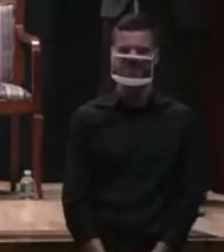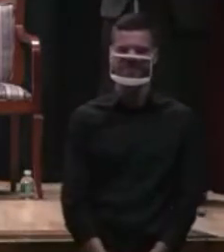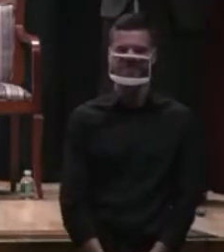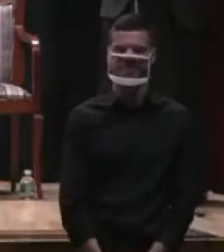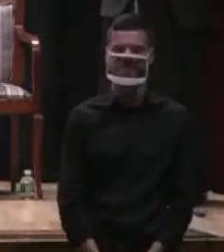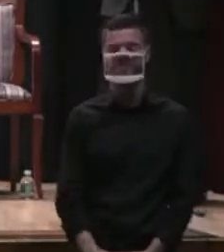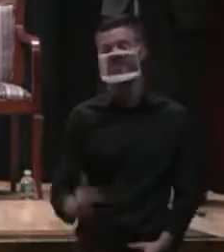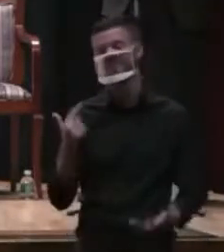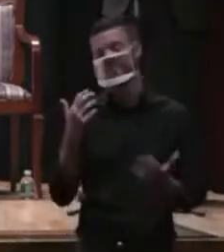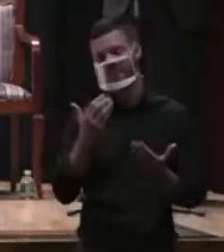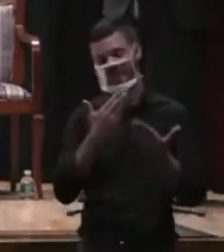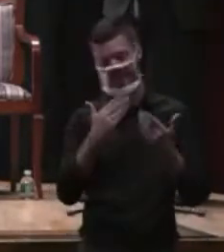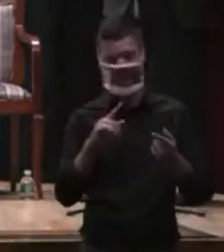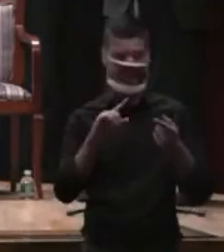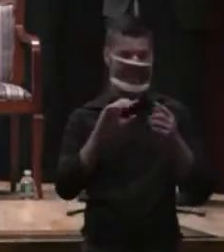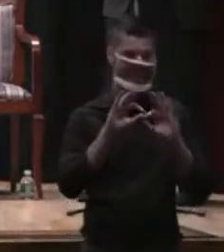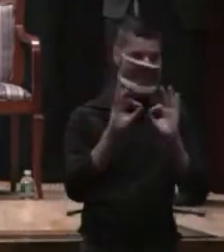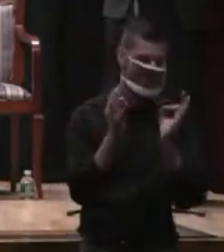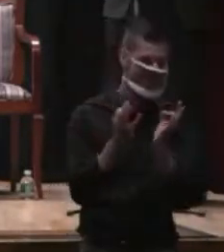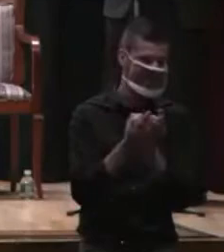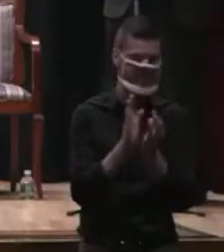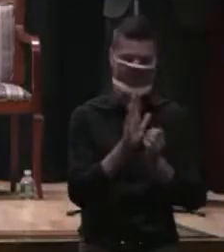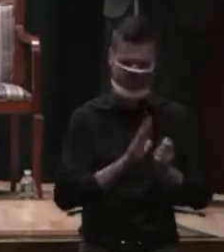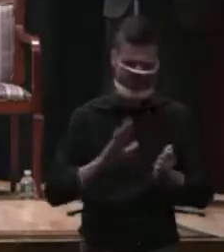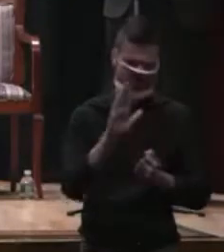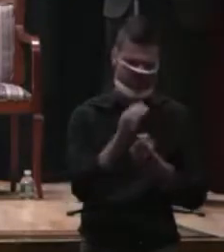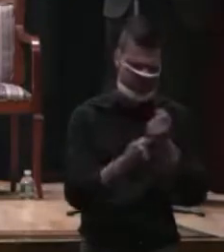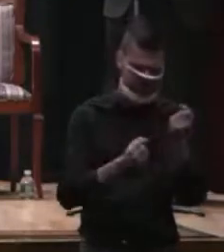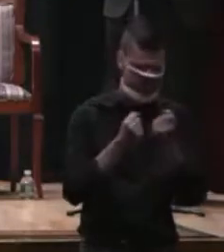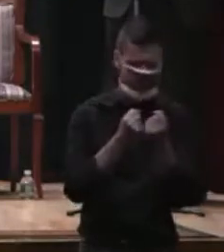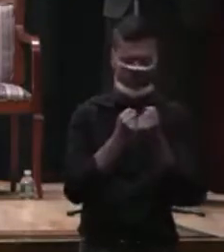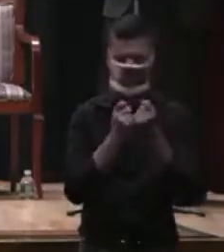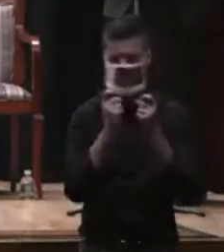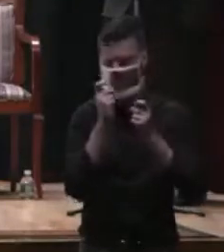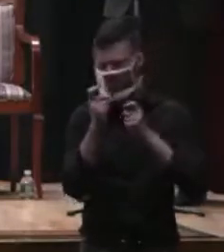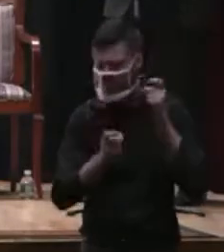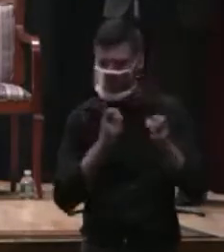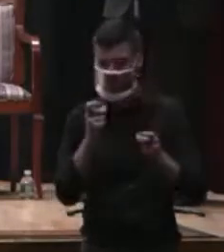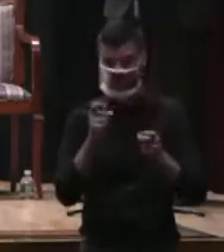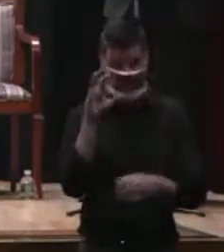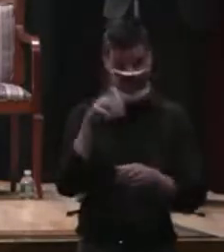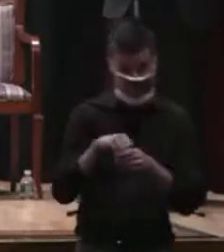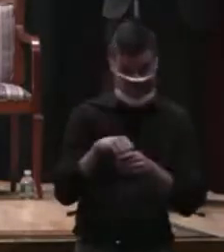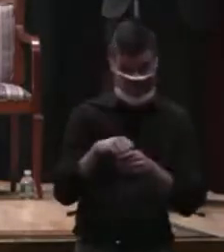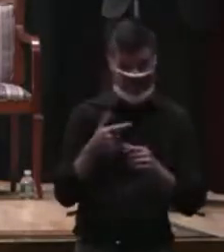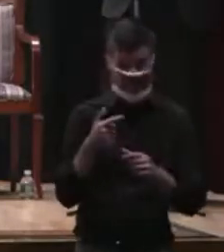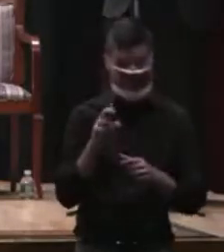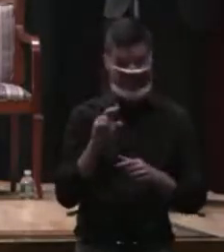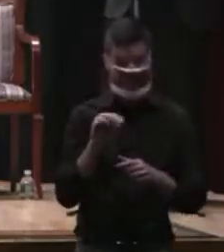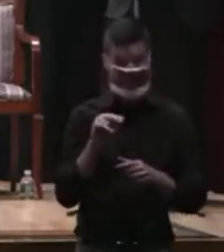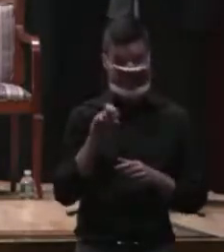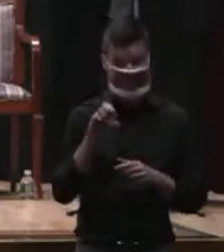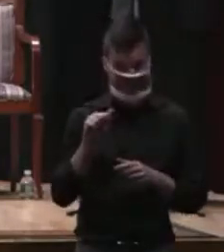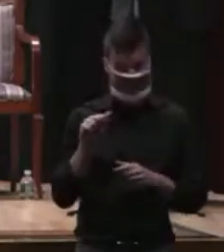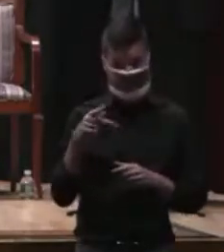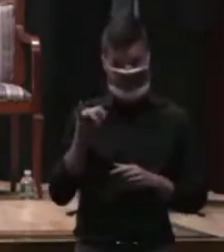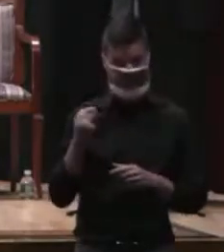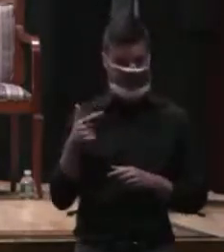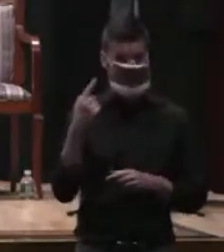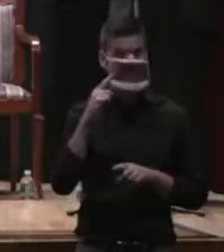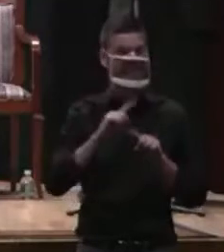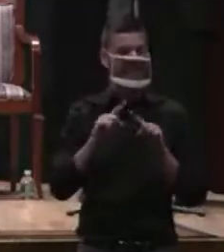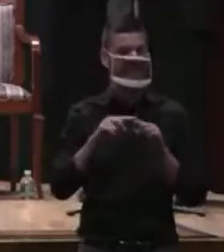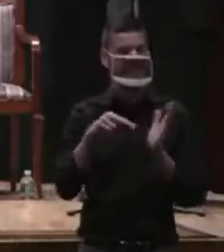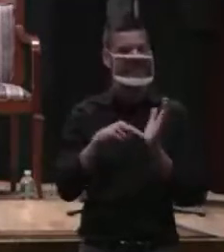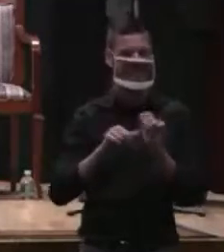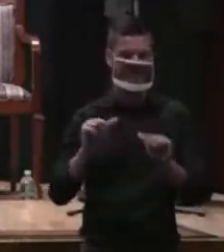Natalia would like to thank her family for all of their support and contributions, including being guinea pigs for nursing assessments. She